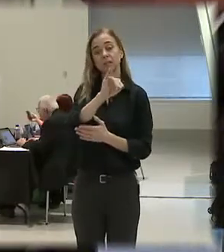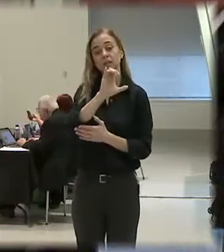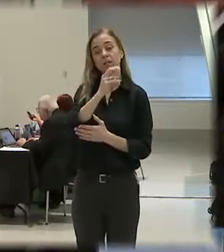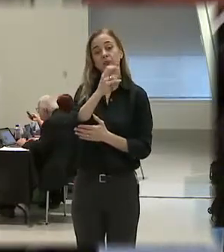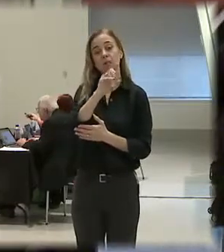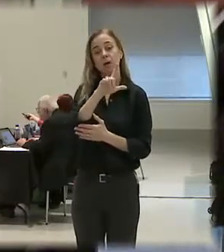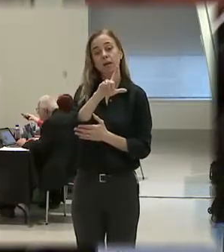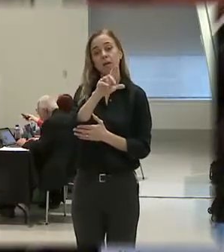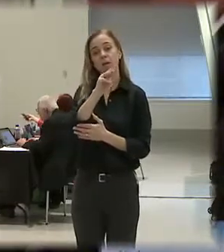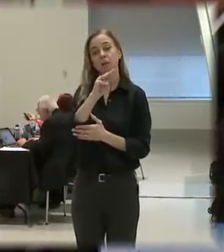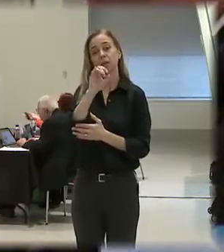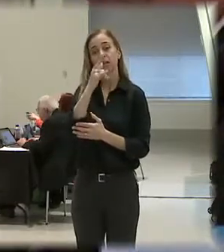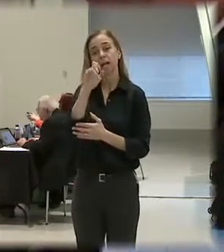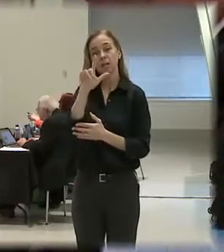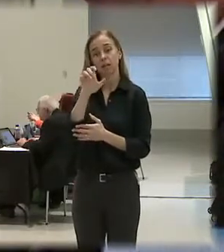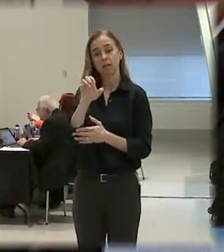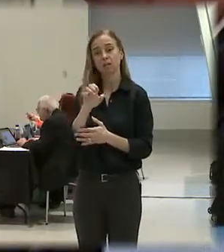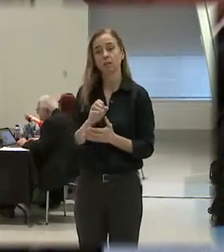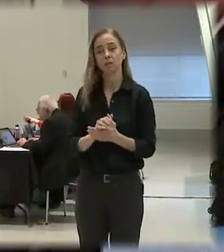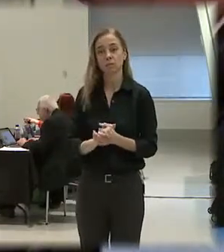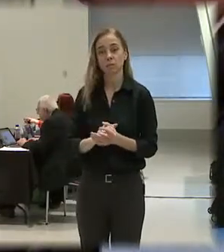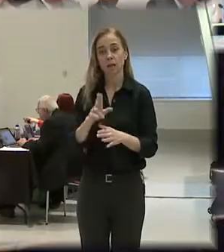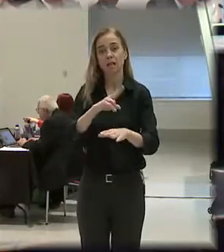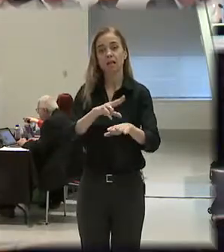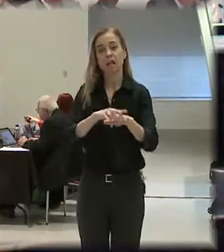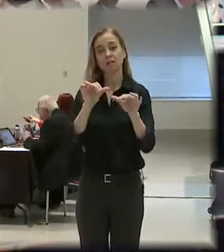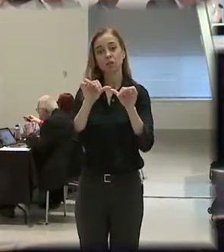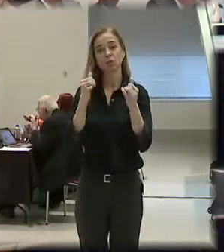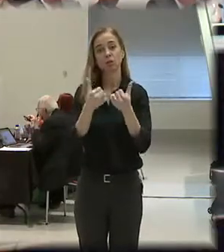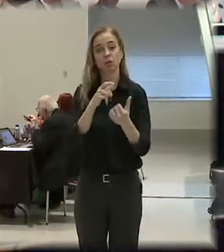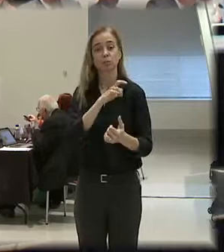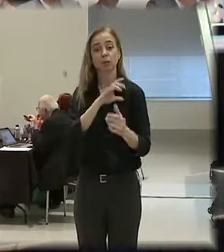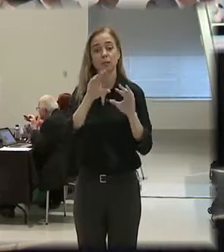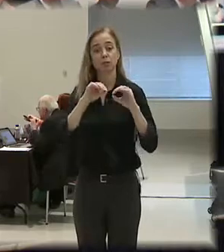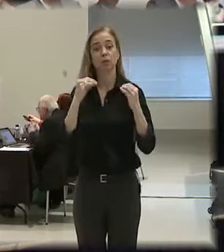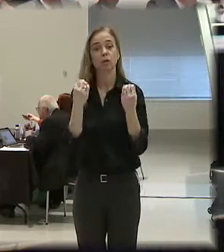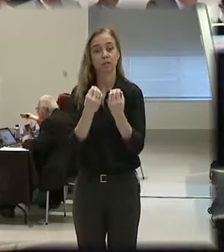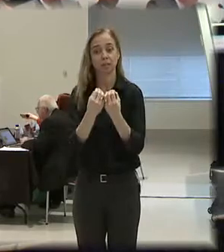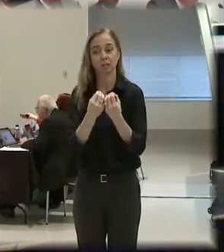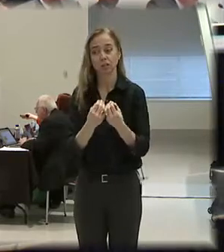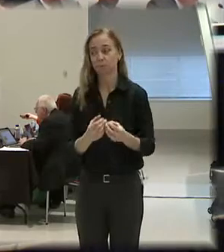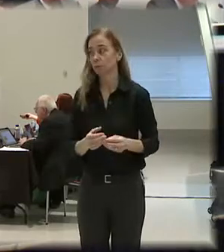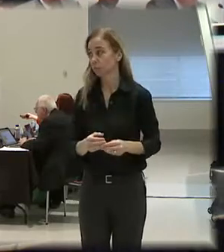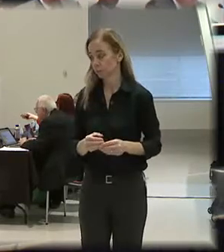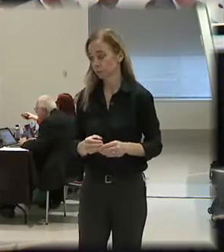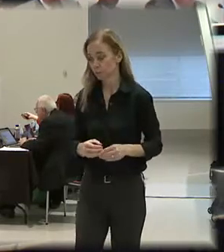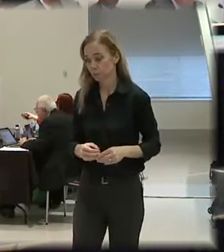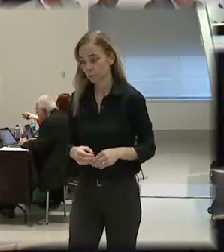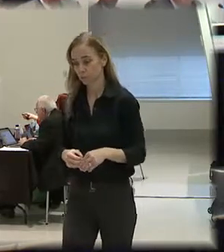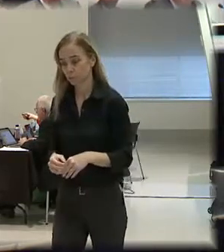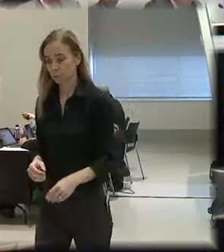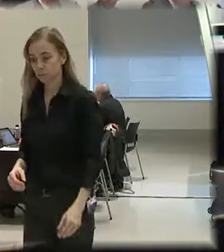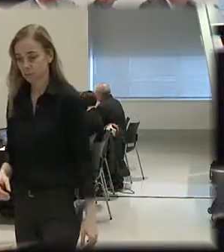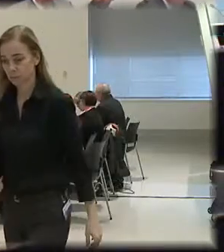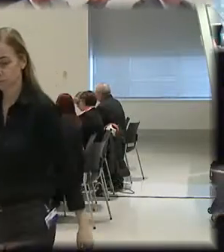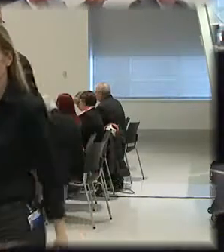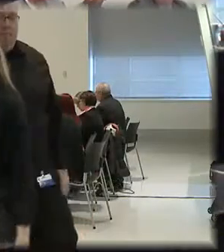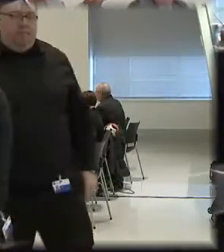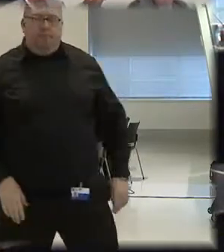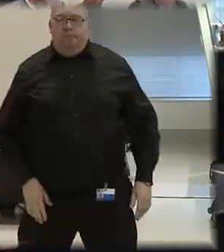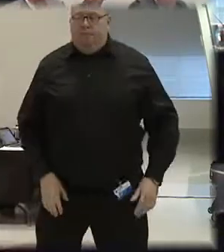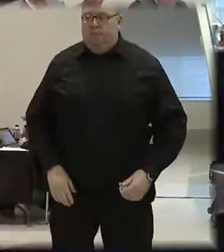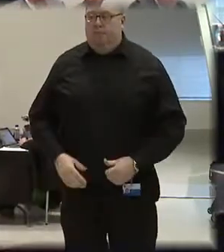the President of the National Association of Police Organizations, NAPO. Mr. Chairman, before you proceed